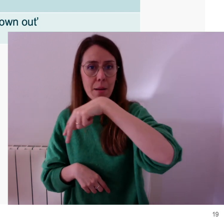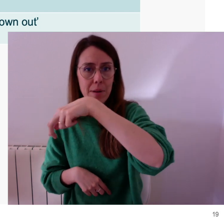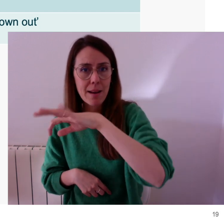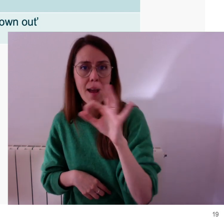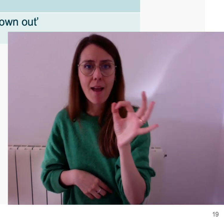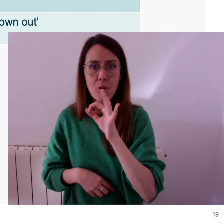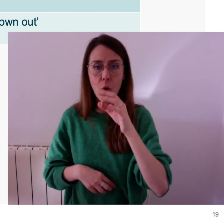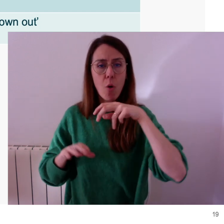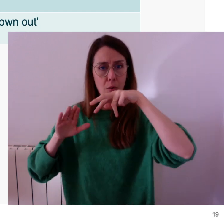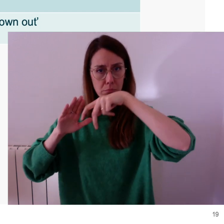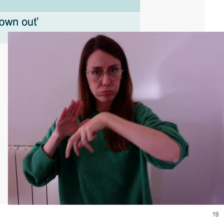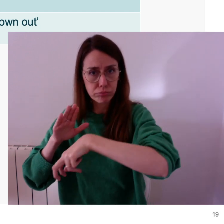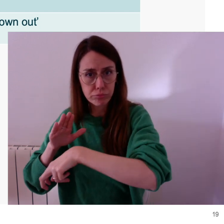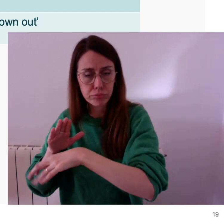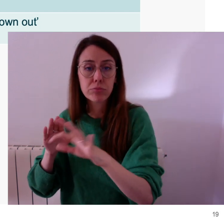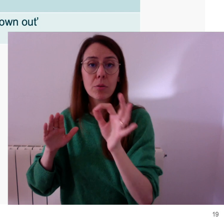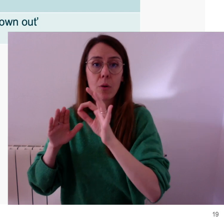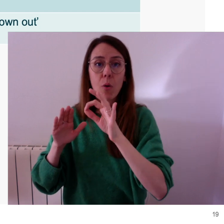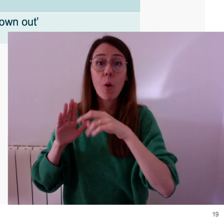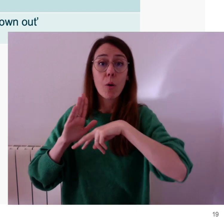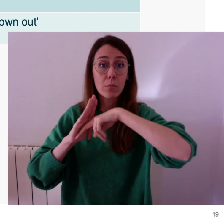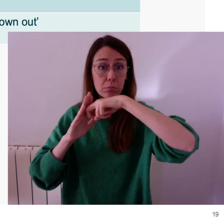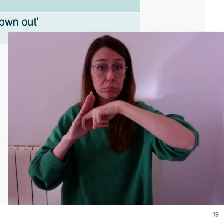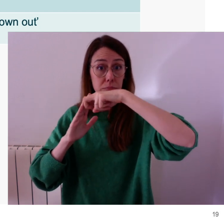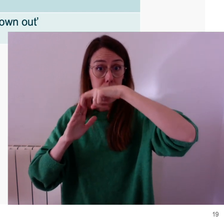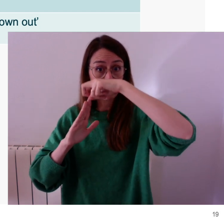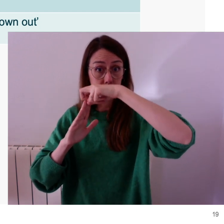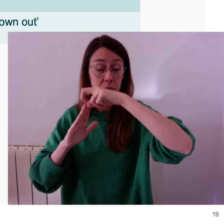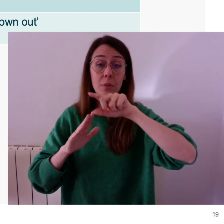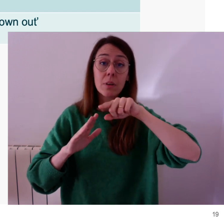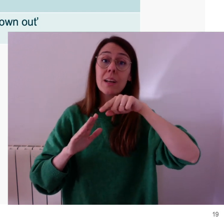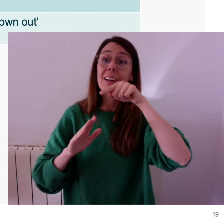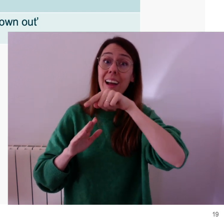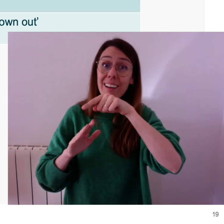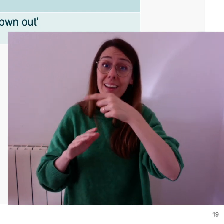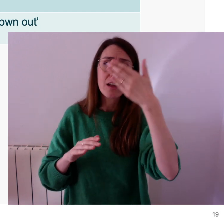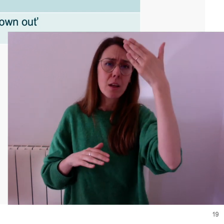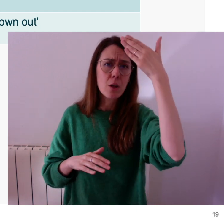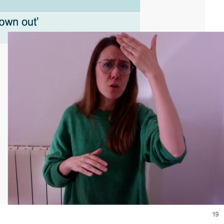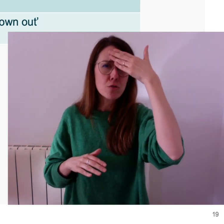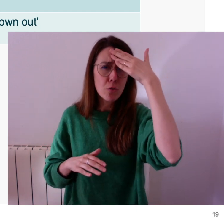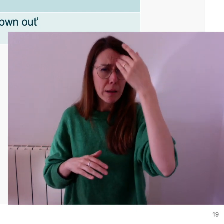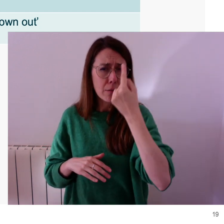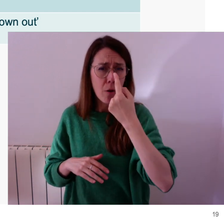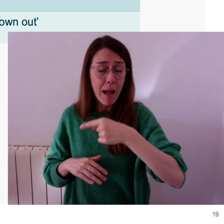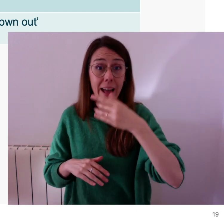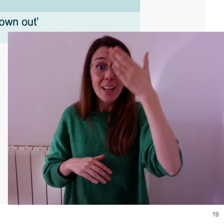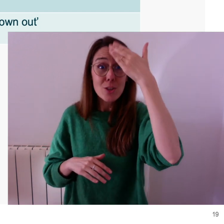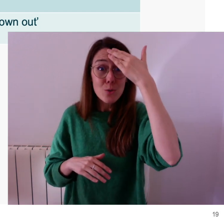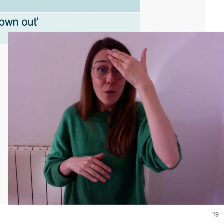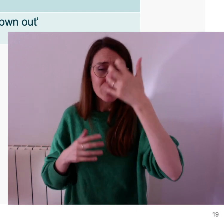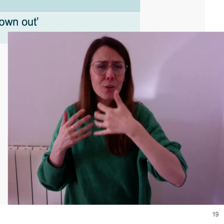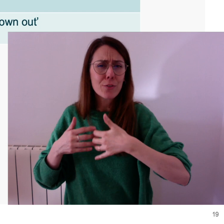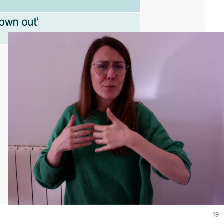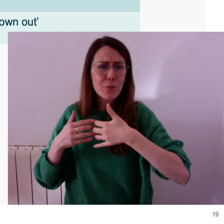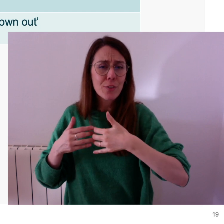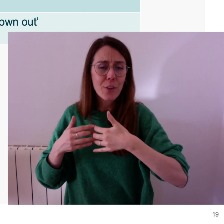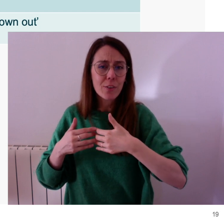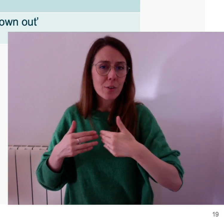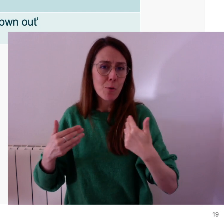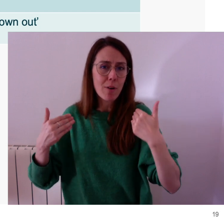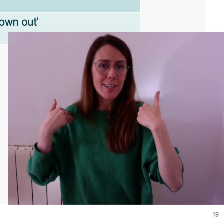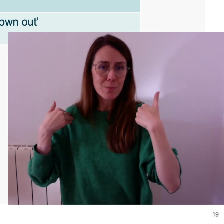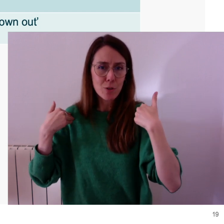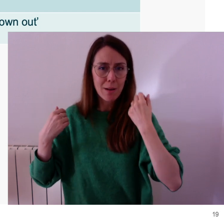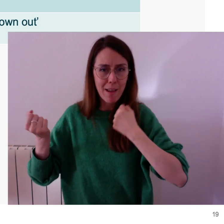controlled and uncontrolled actions. And importantly, in the controlled actions, we had